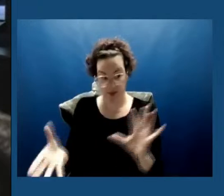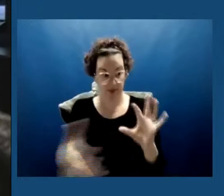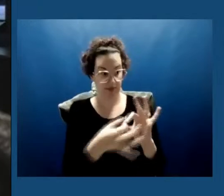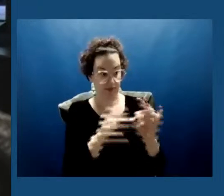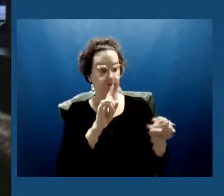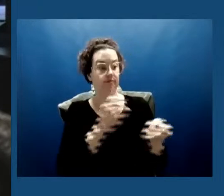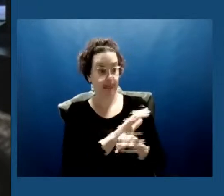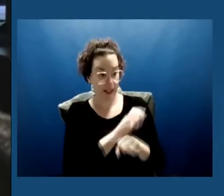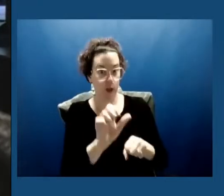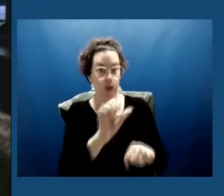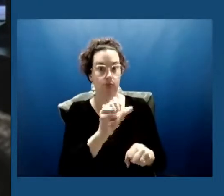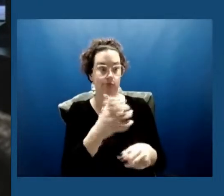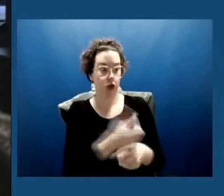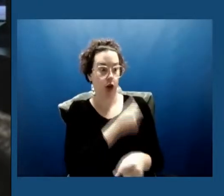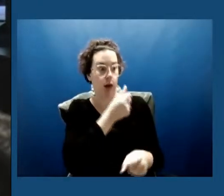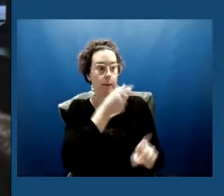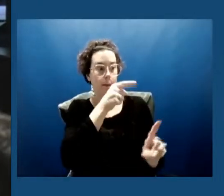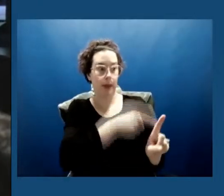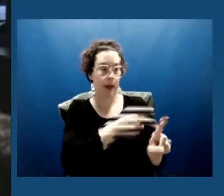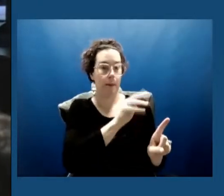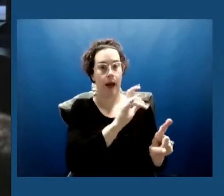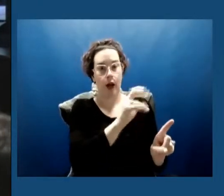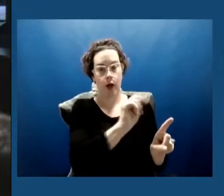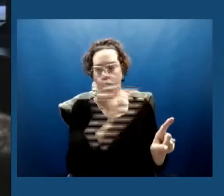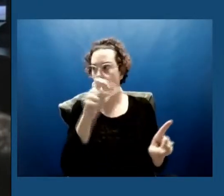when they get a job at Micron or another facility?